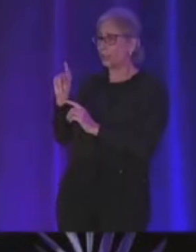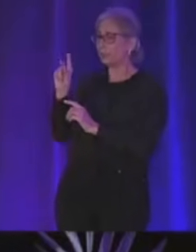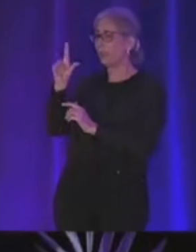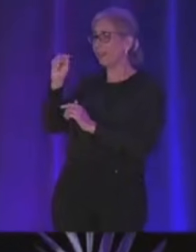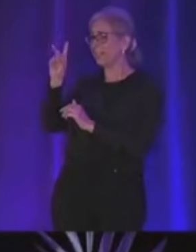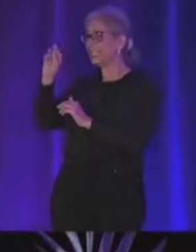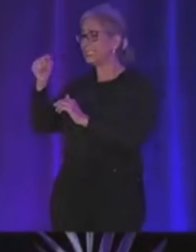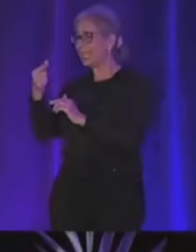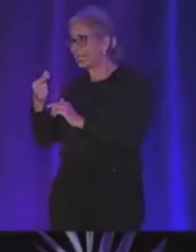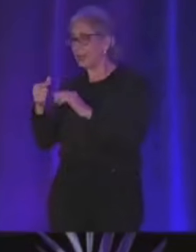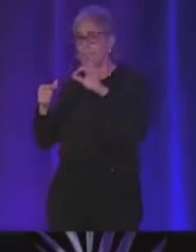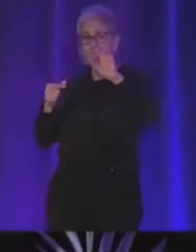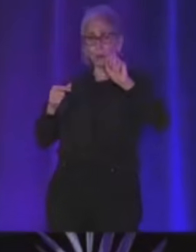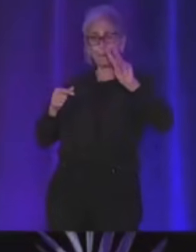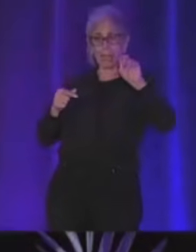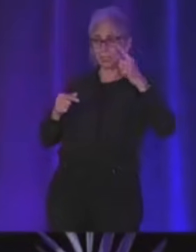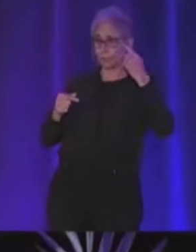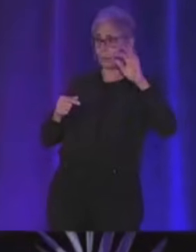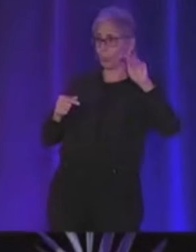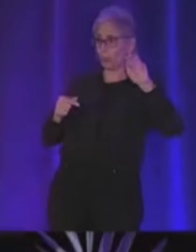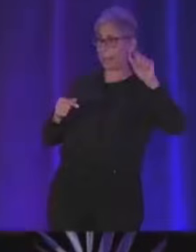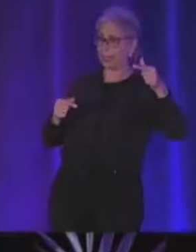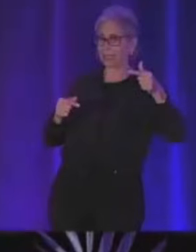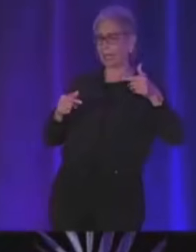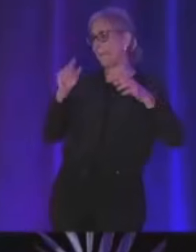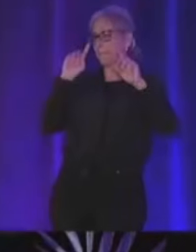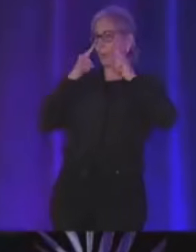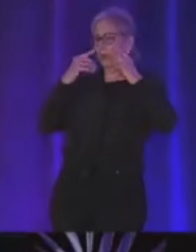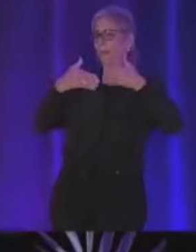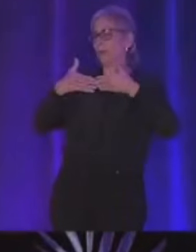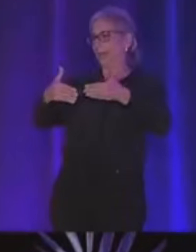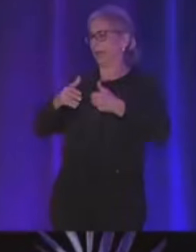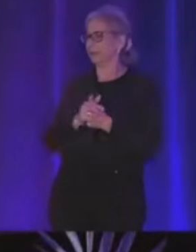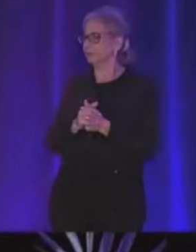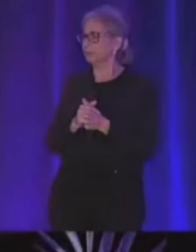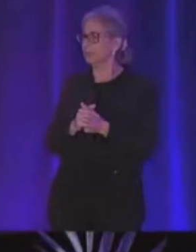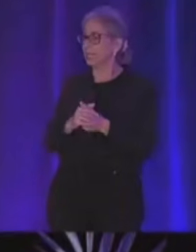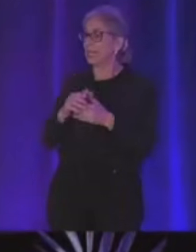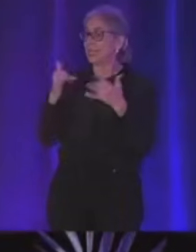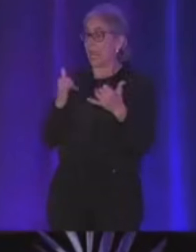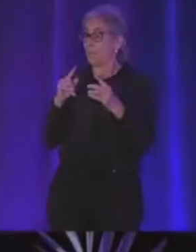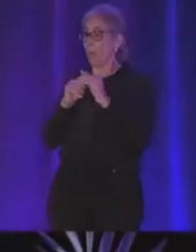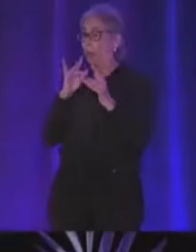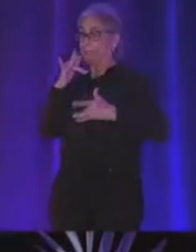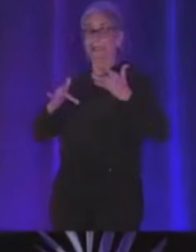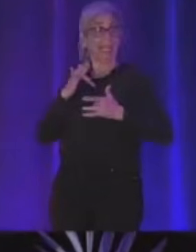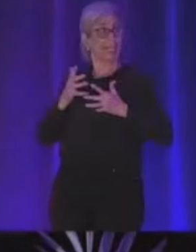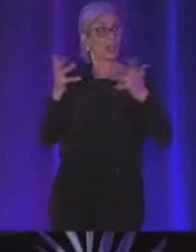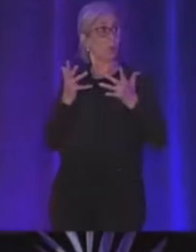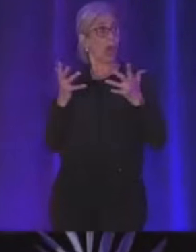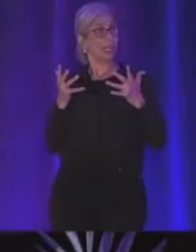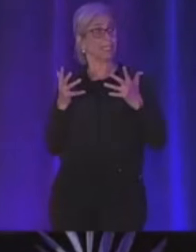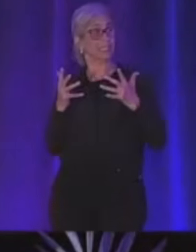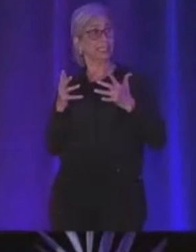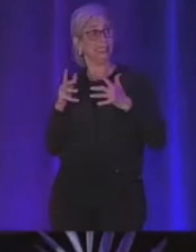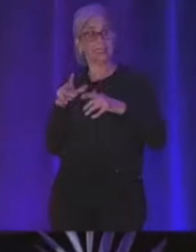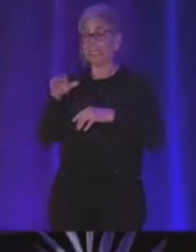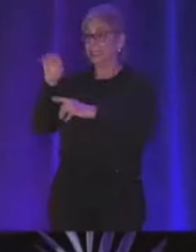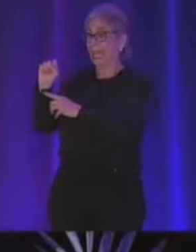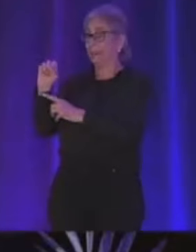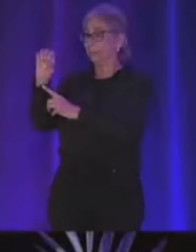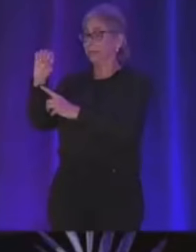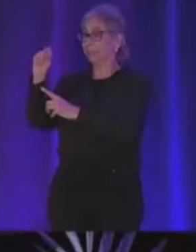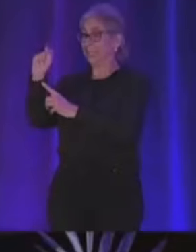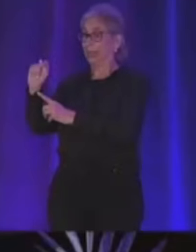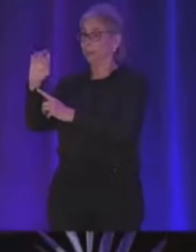is for formatting. I've already bored you. I'm moving on. Let's talk about something much more exciting, TypeScript. Who here uses TypeScript and